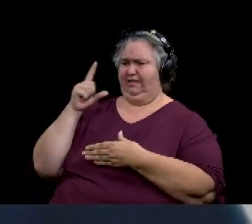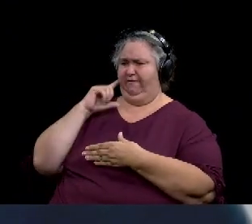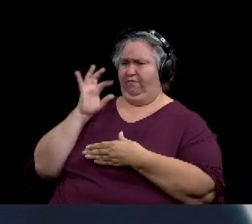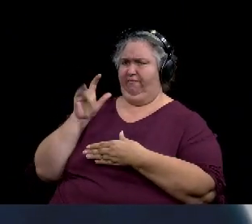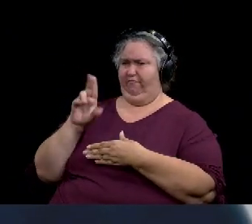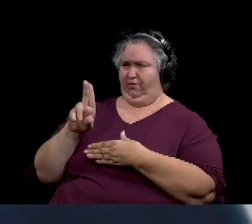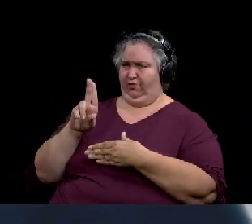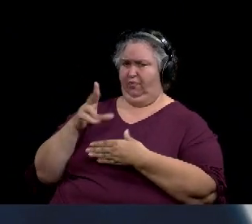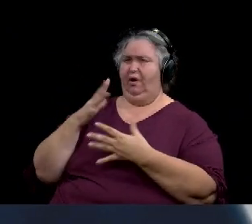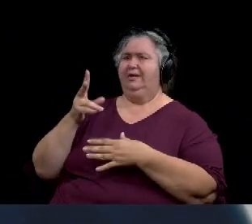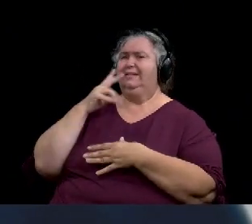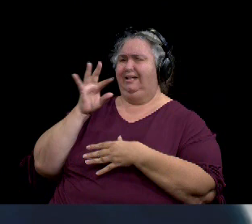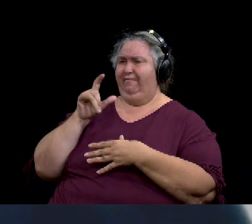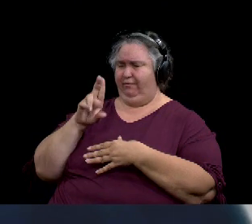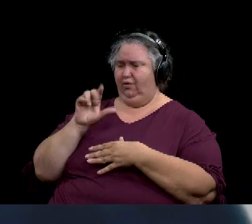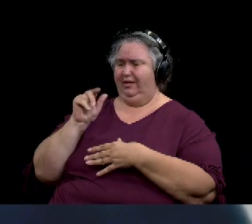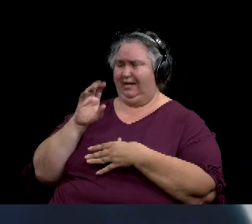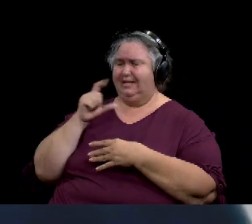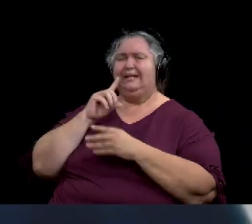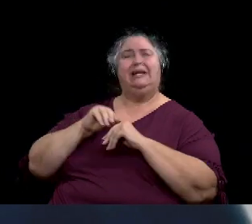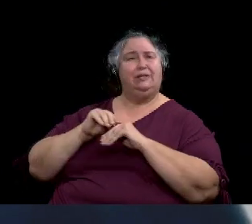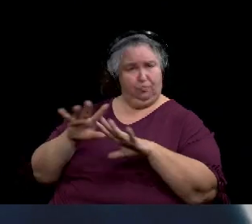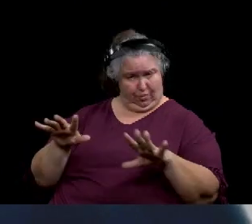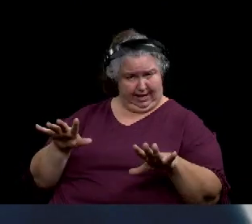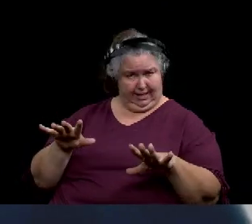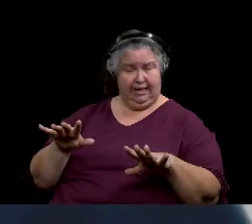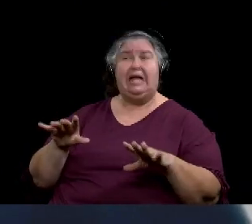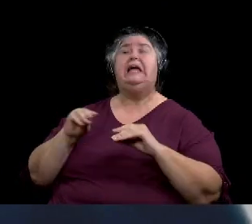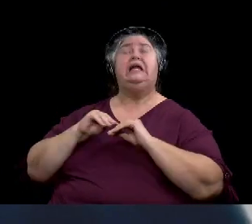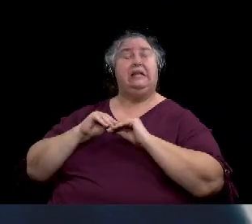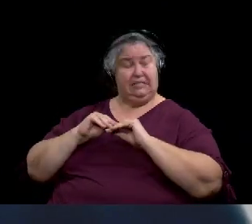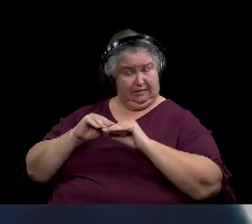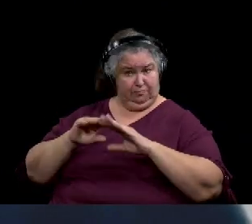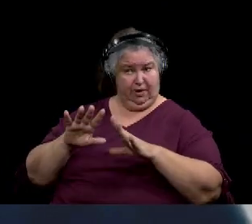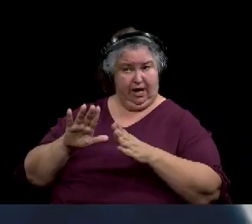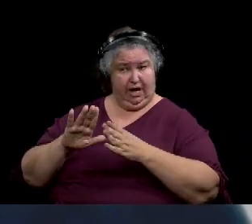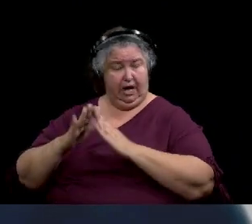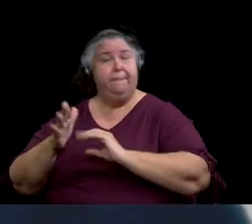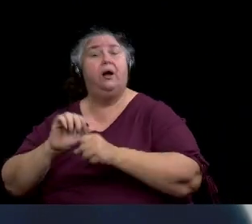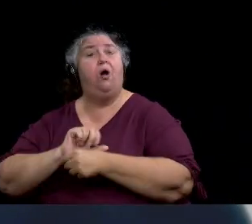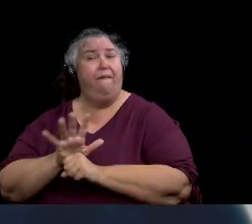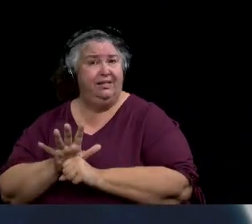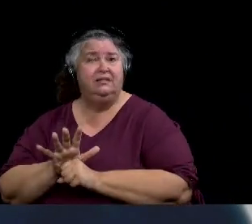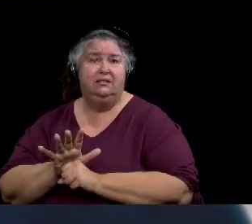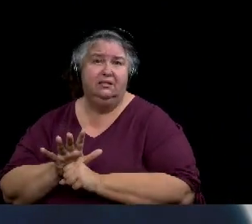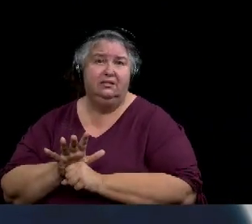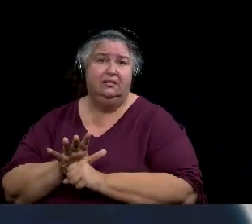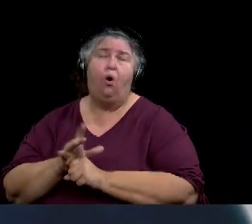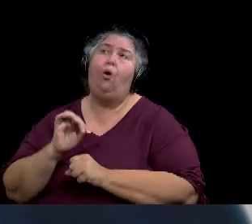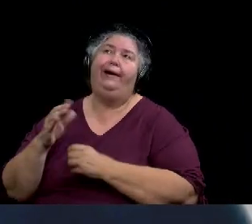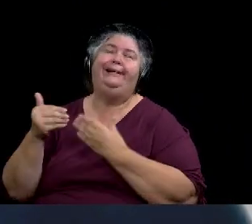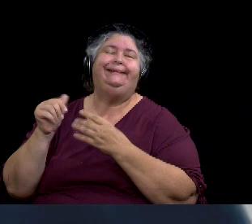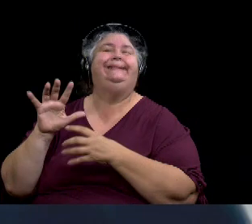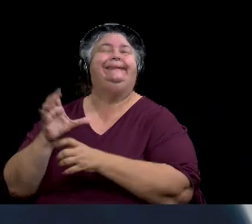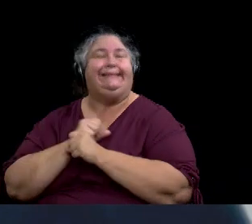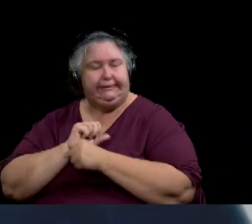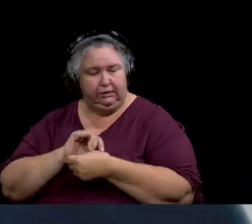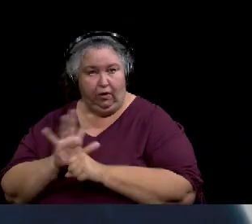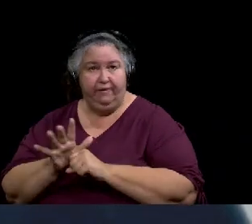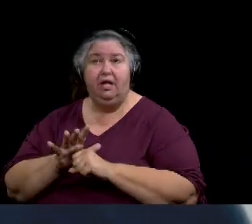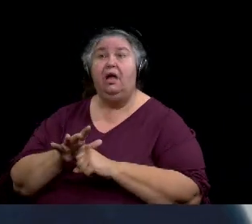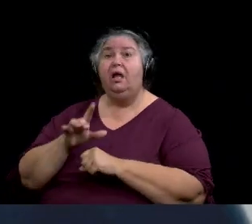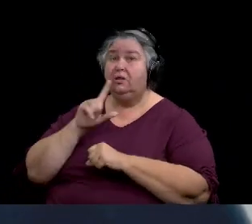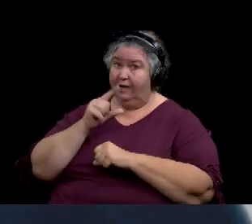cases, it's spreading, and it spread similar to COVID. So again, wearing masks, and fortunately there is a vaccine for the